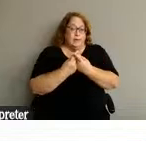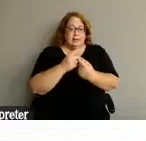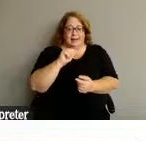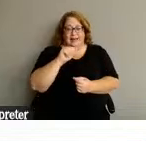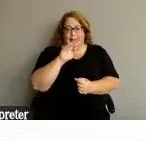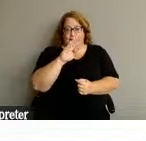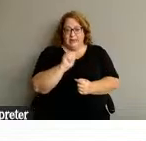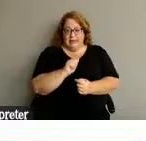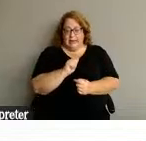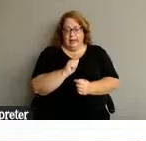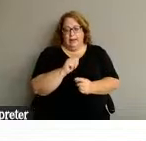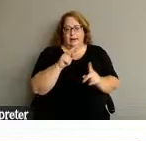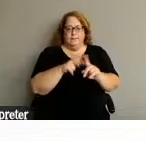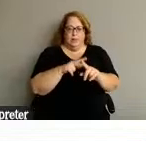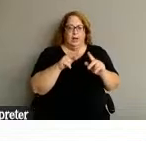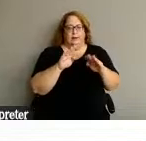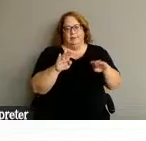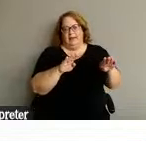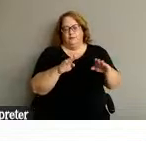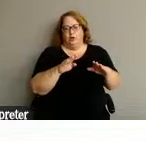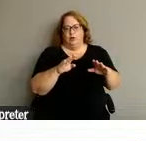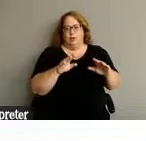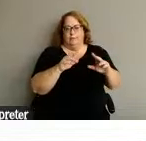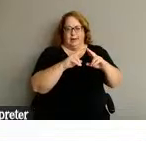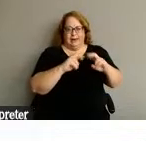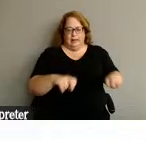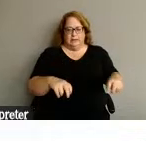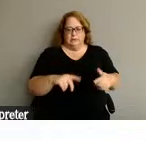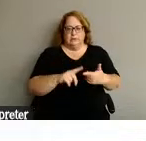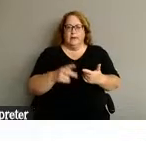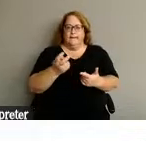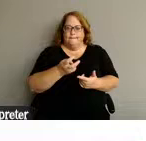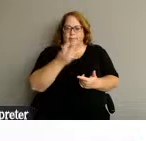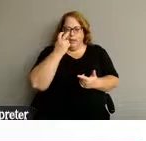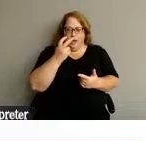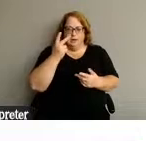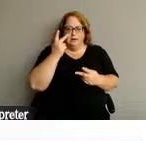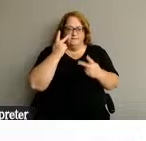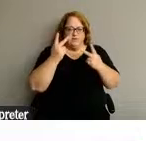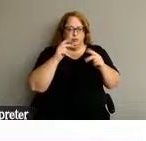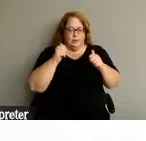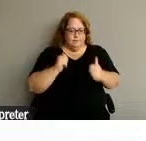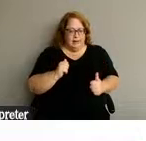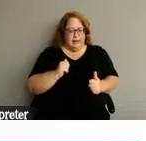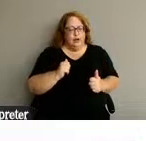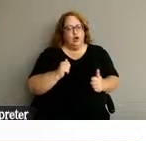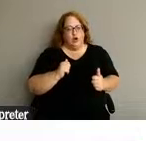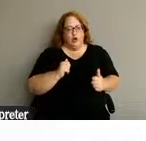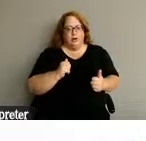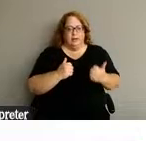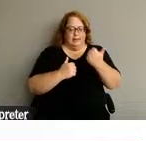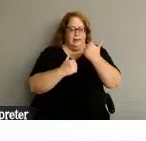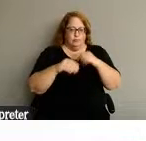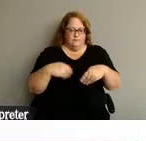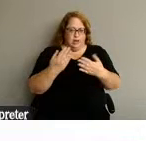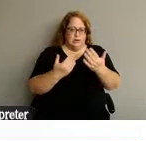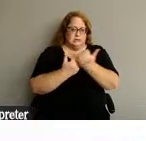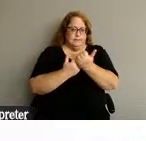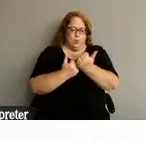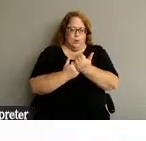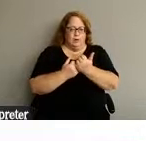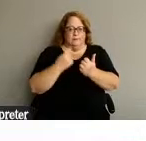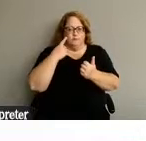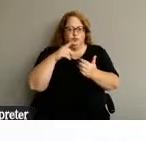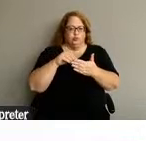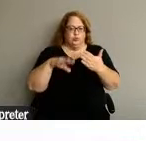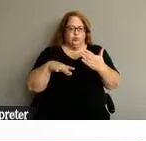ABA department, our applied behavior analysis team, the blind and visually impaired. They also provide some support for any student who might need any of those